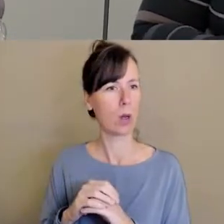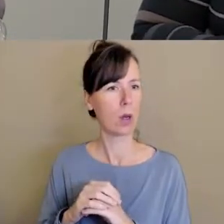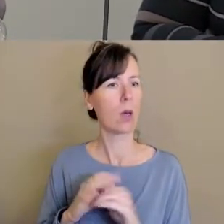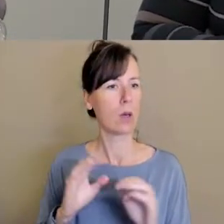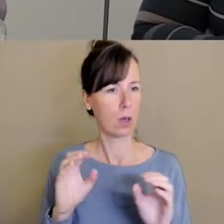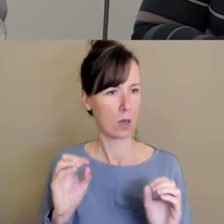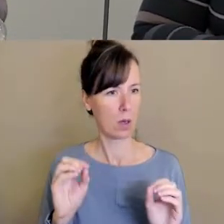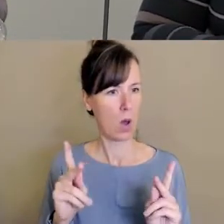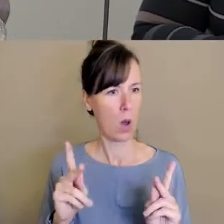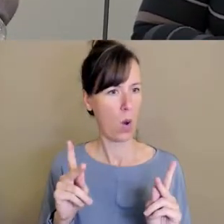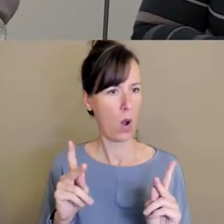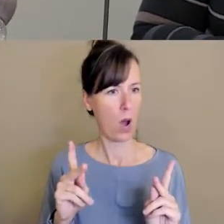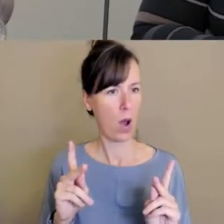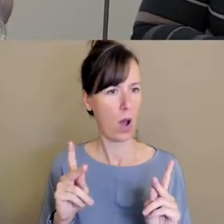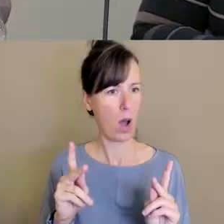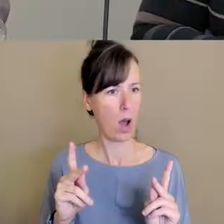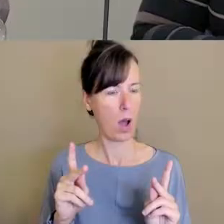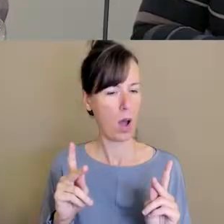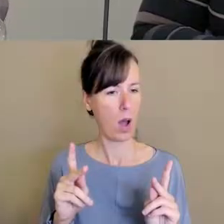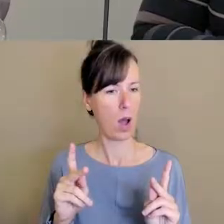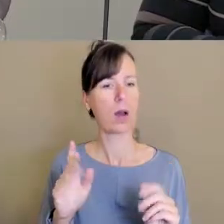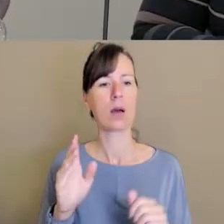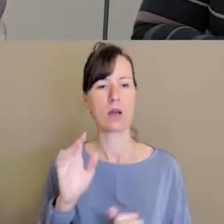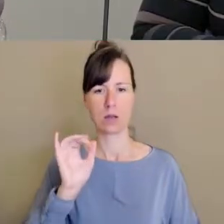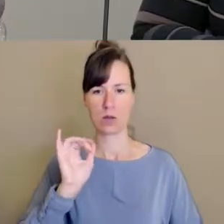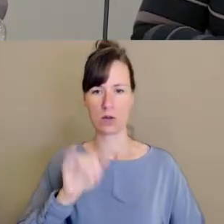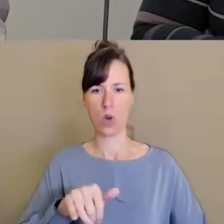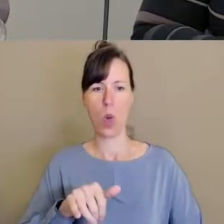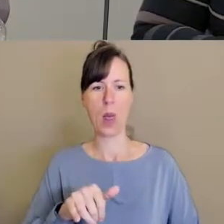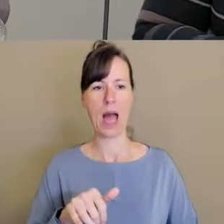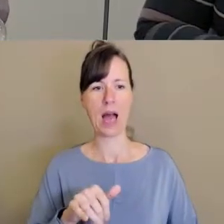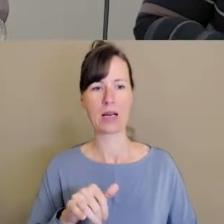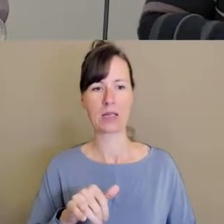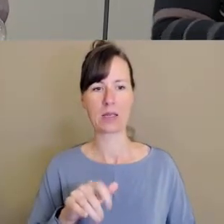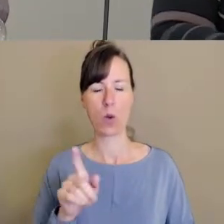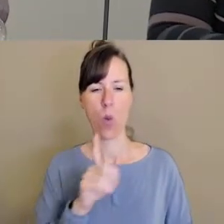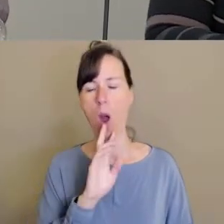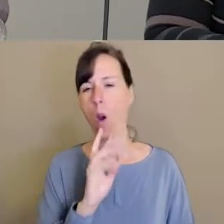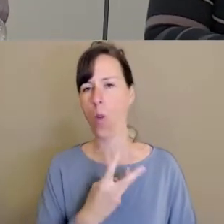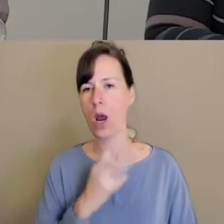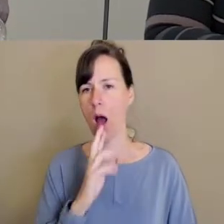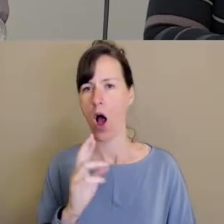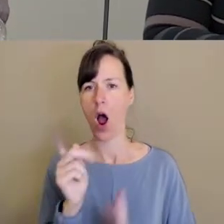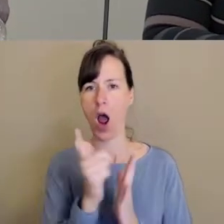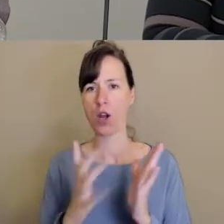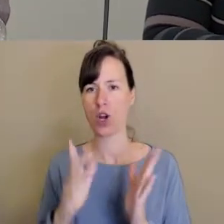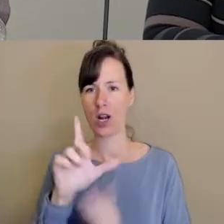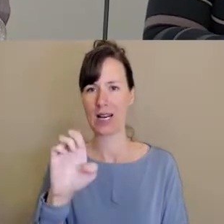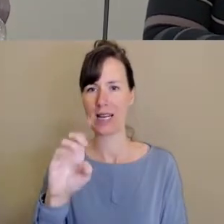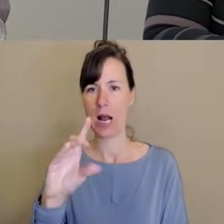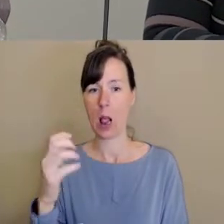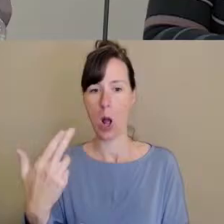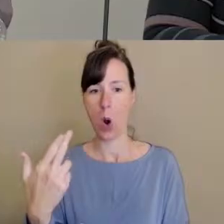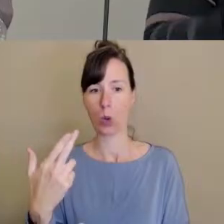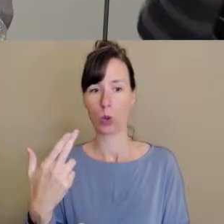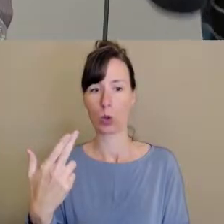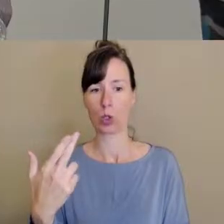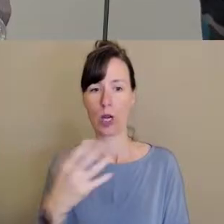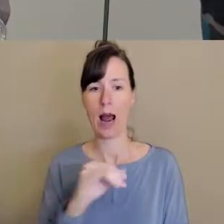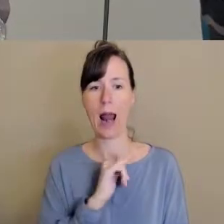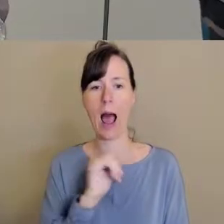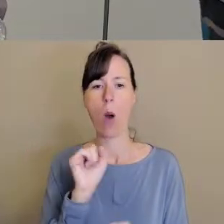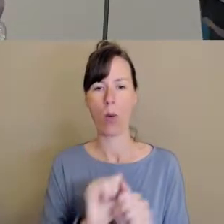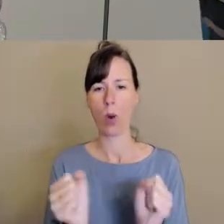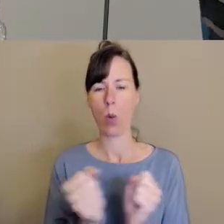So that's where we are. Attorney Deloach and I will be working with Cheverly Station to finalize that. Mayor